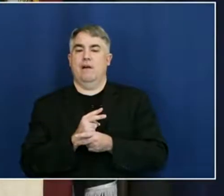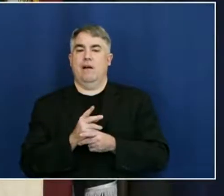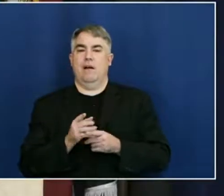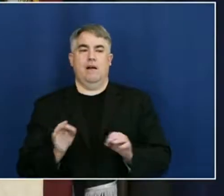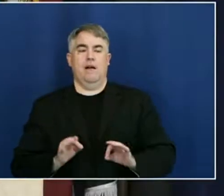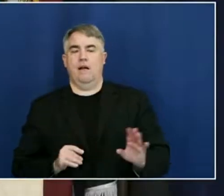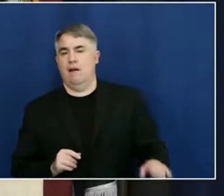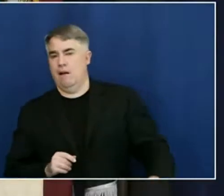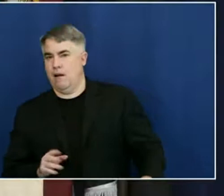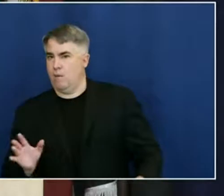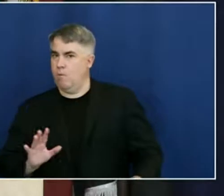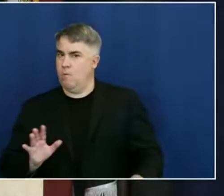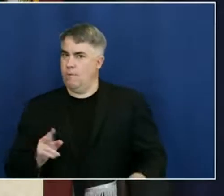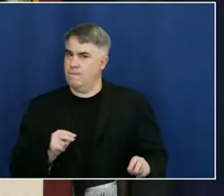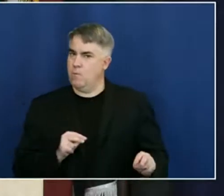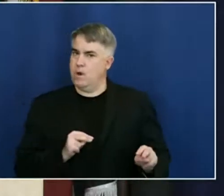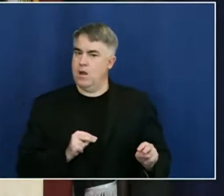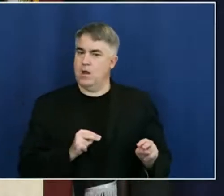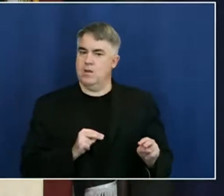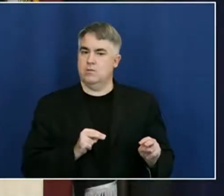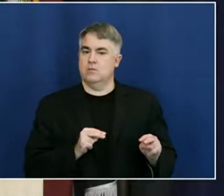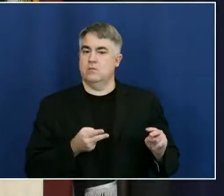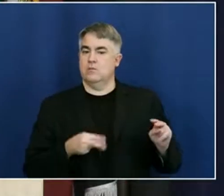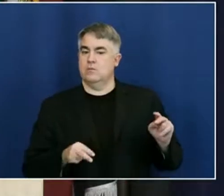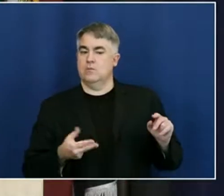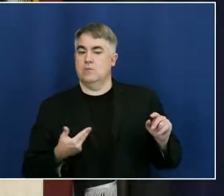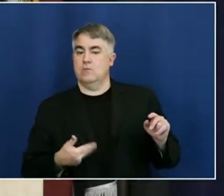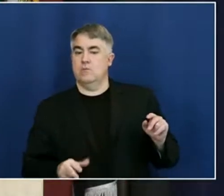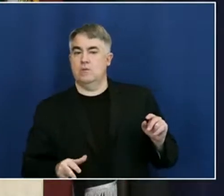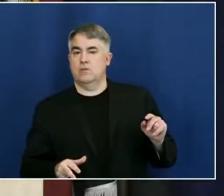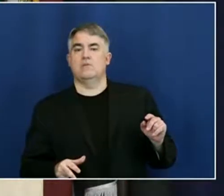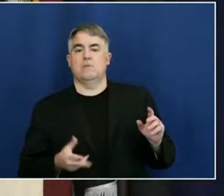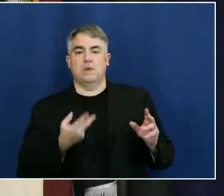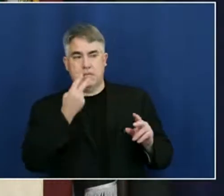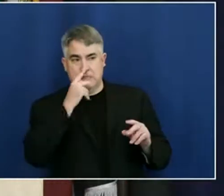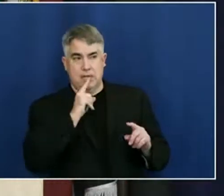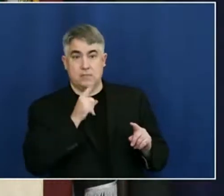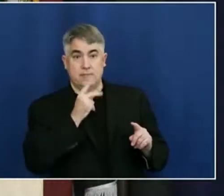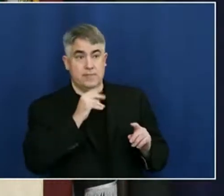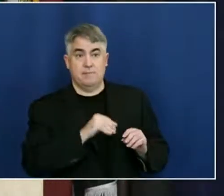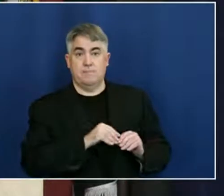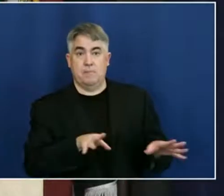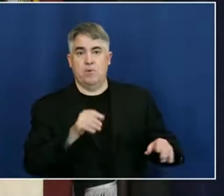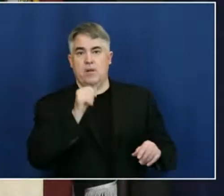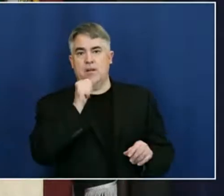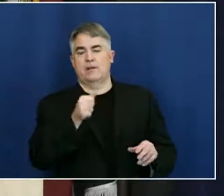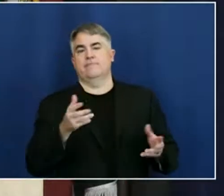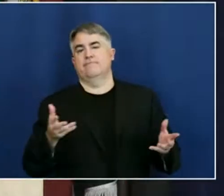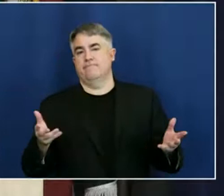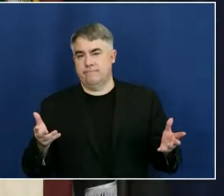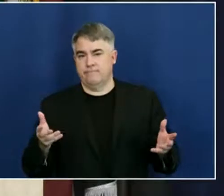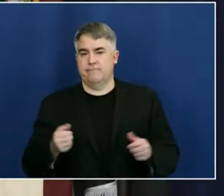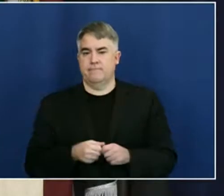know a little bit more in the next few weeks whether this variant really takes off the way that we think it might.